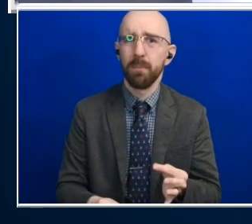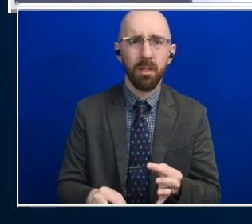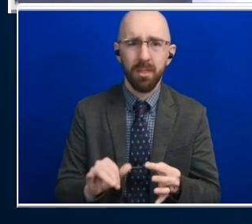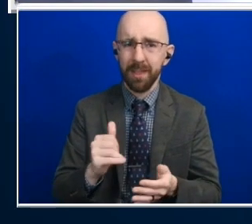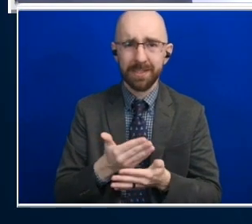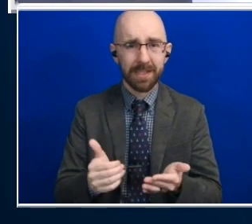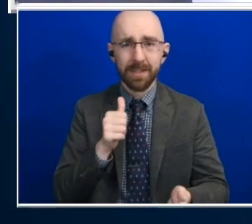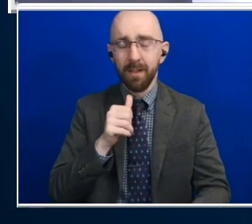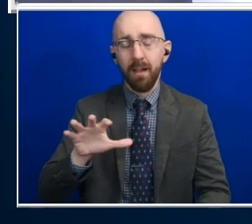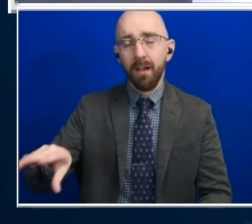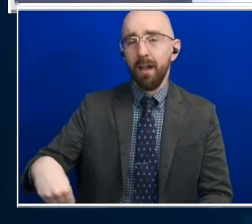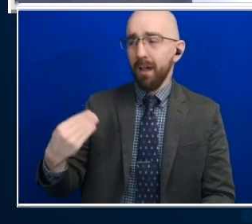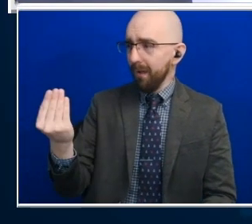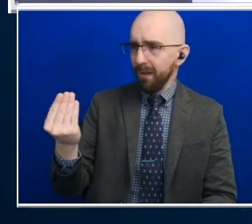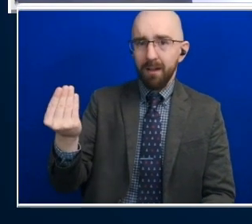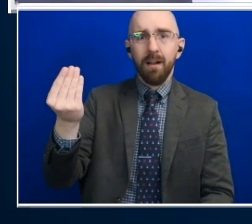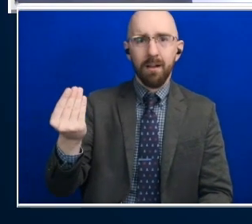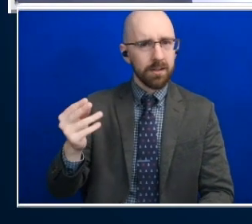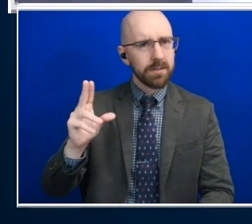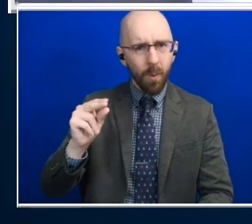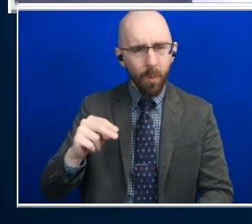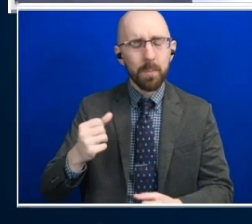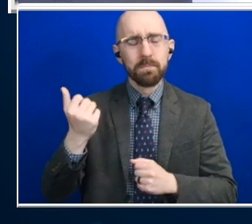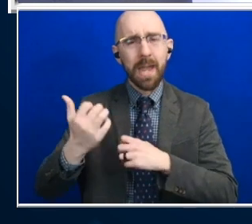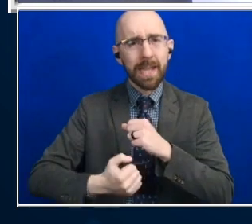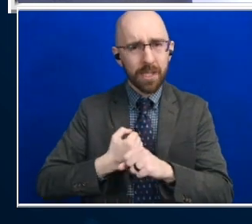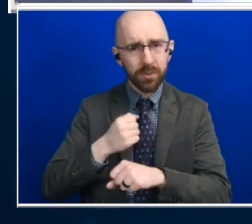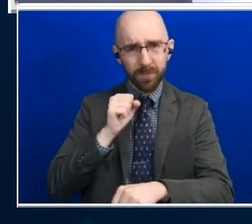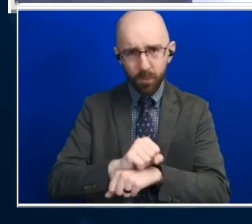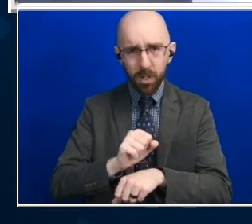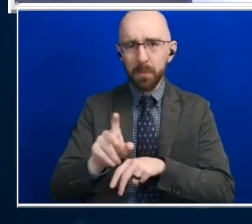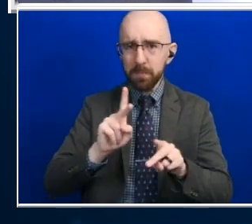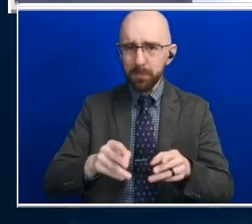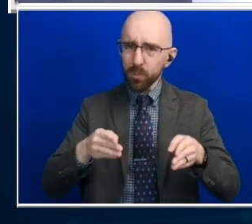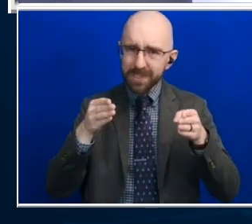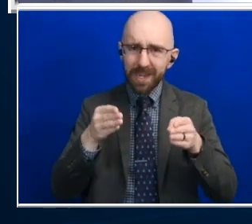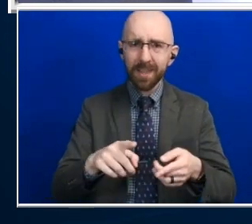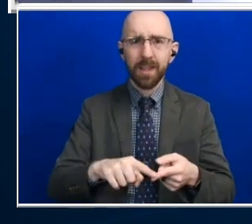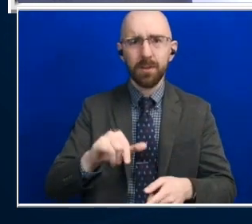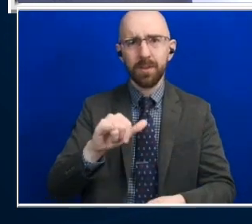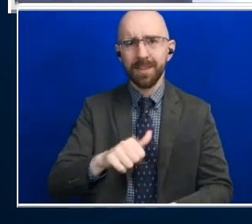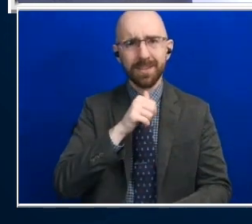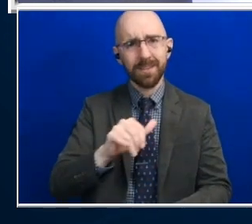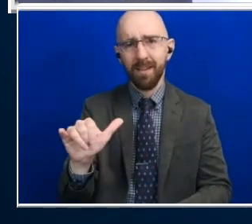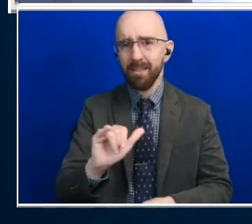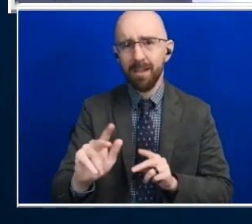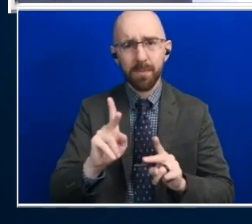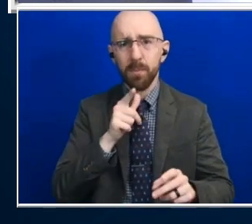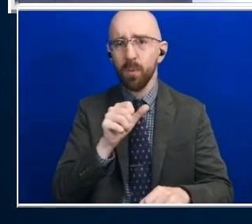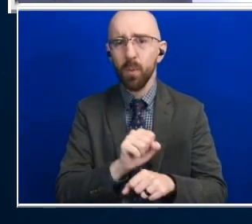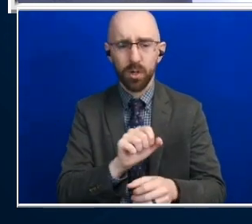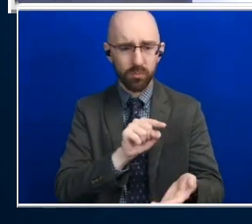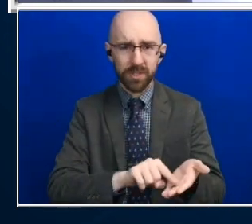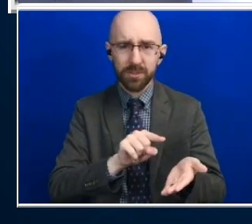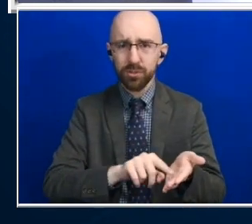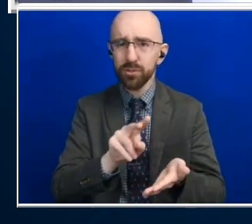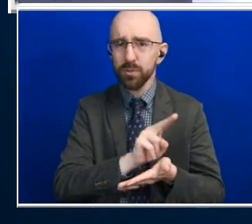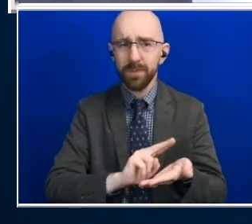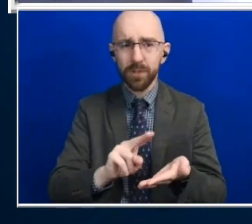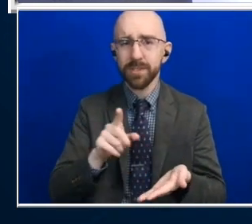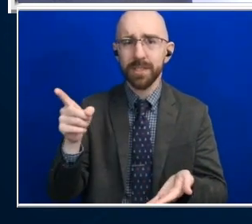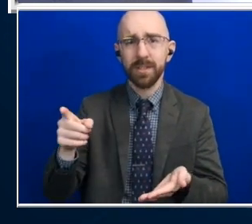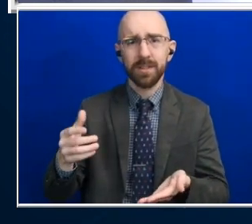They come because of years of work by dedicated people. And it's not like the people who work in research and universities are out there getting rich. This is